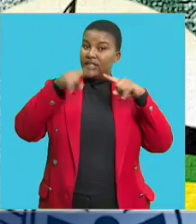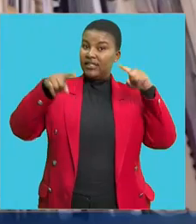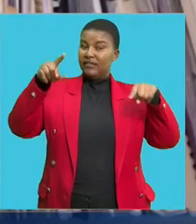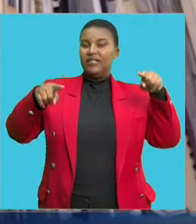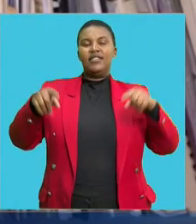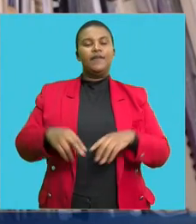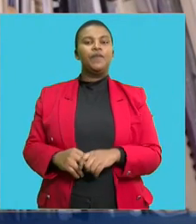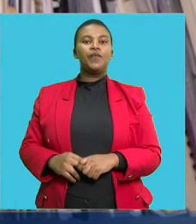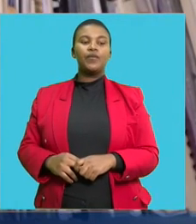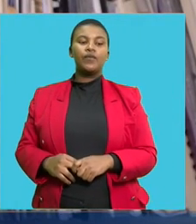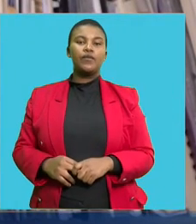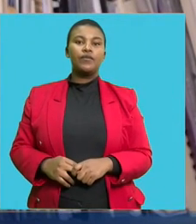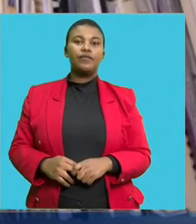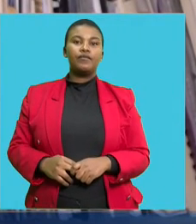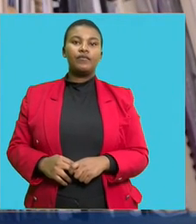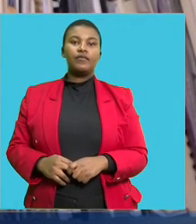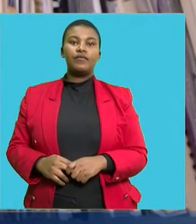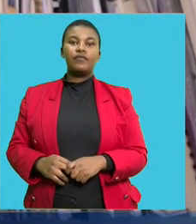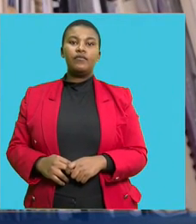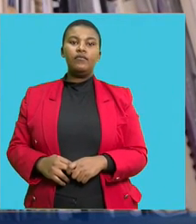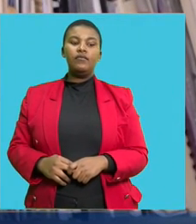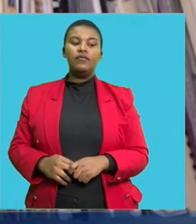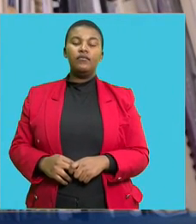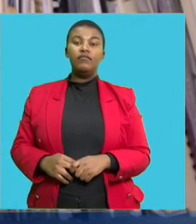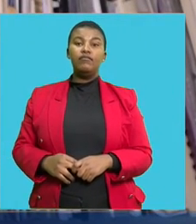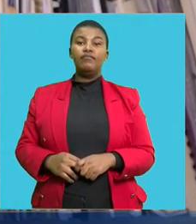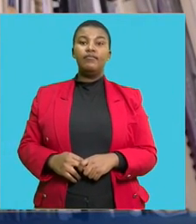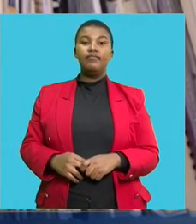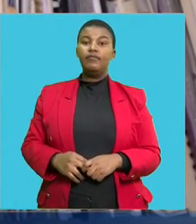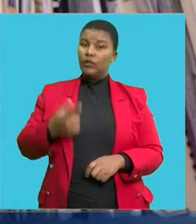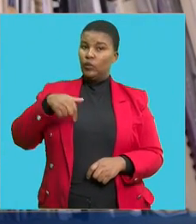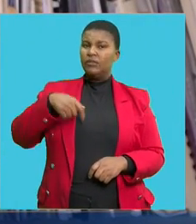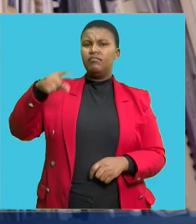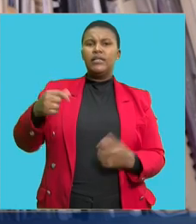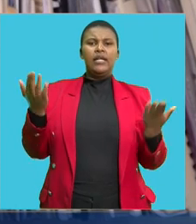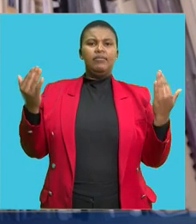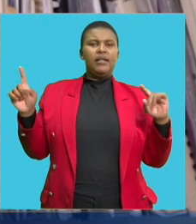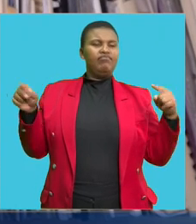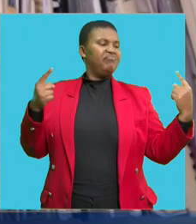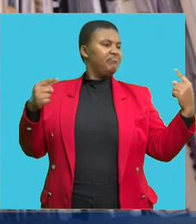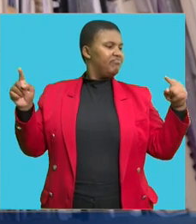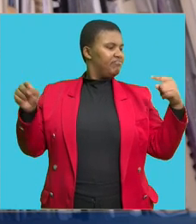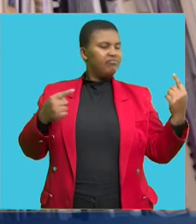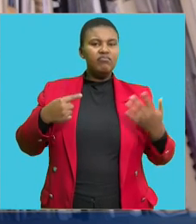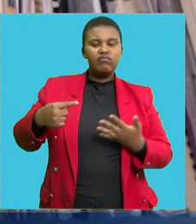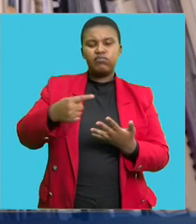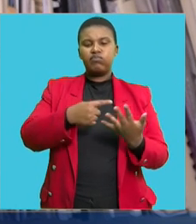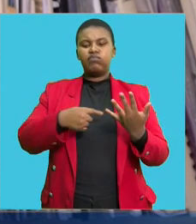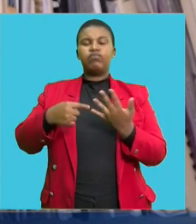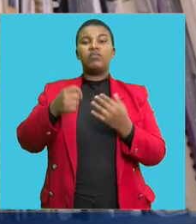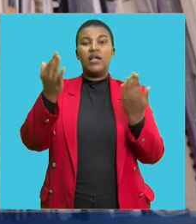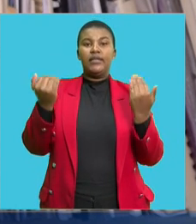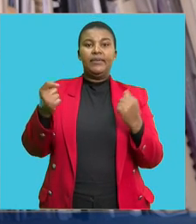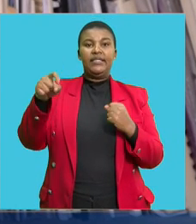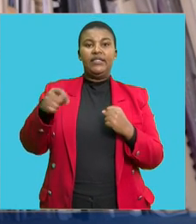We must not expect that there won't be any robust debates within the GNU. There will be, as we have seen